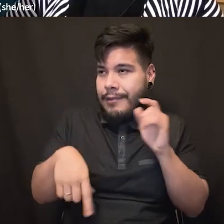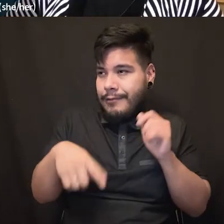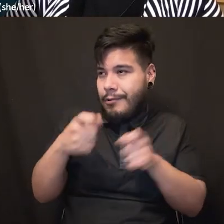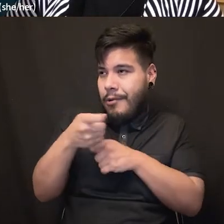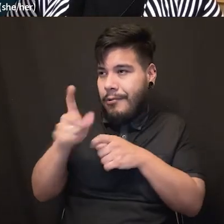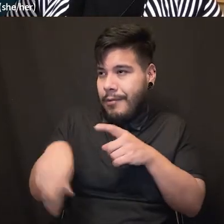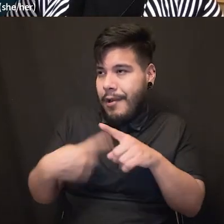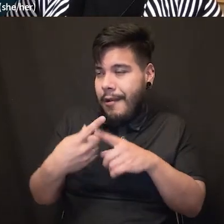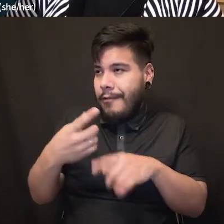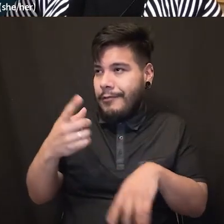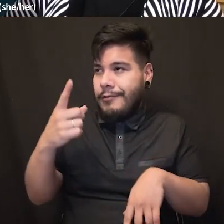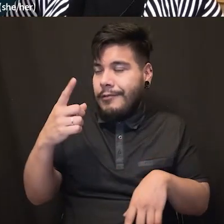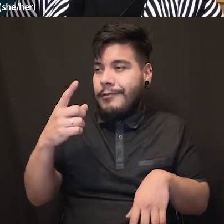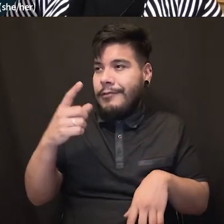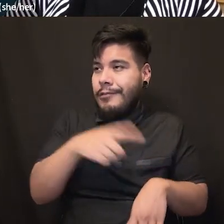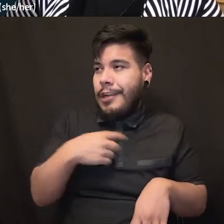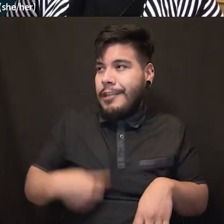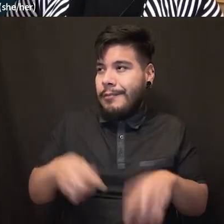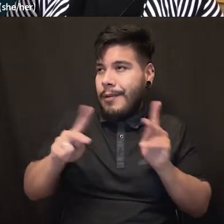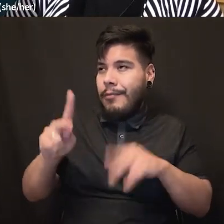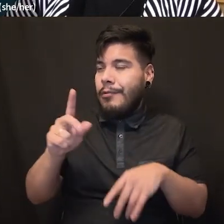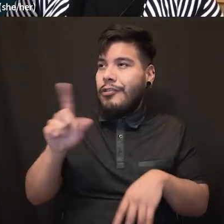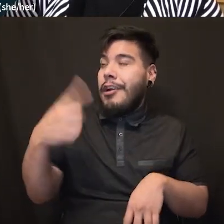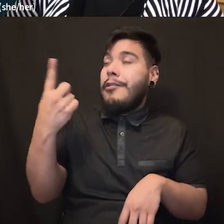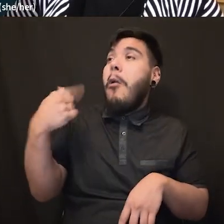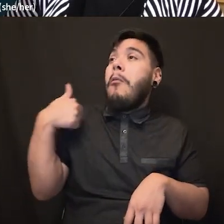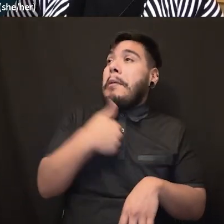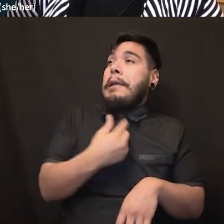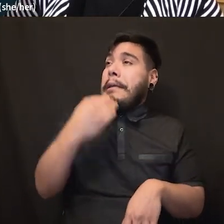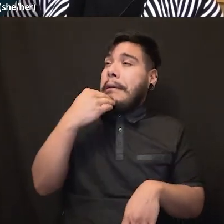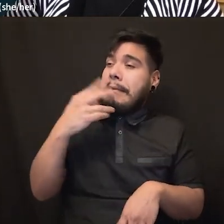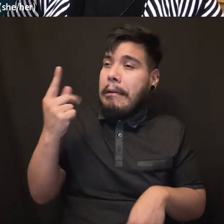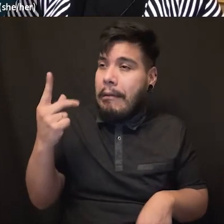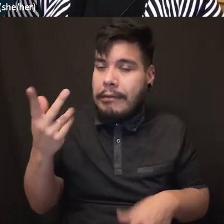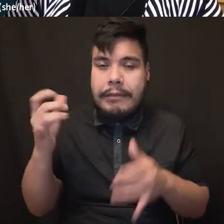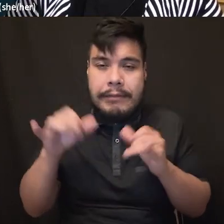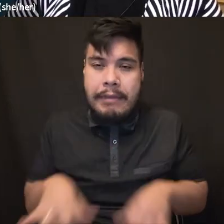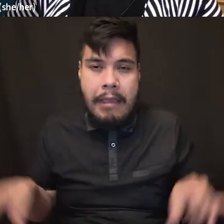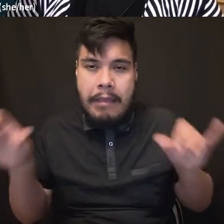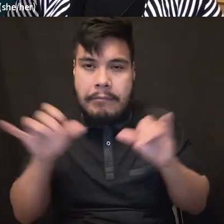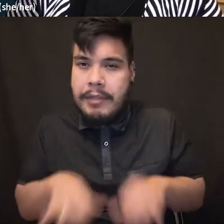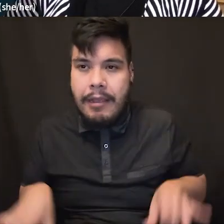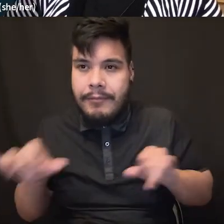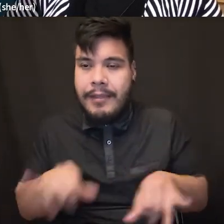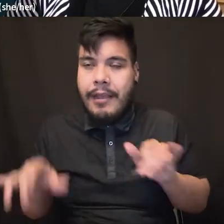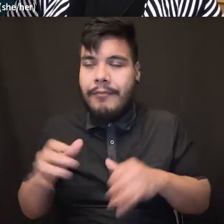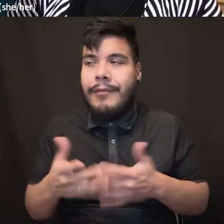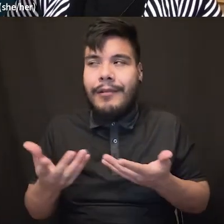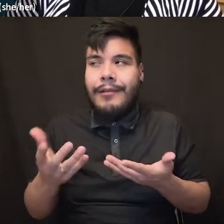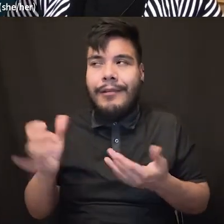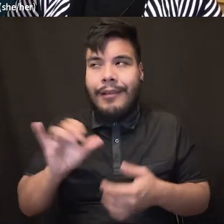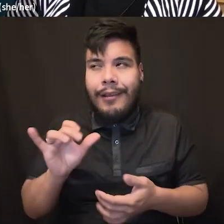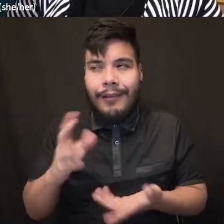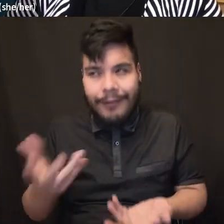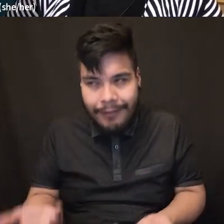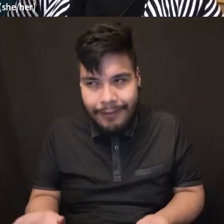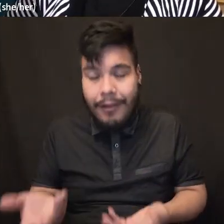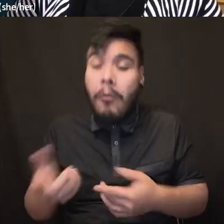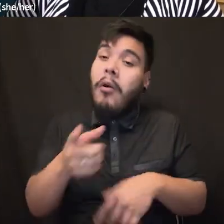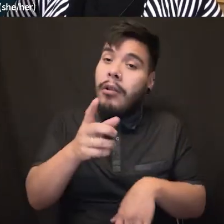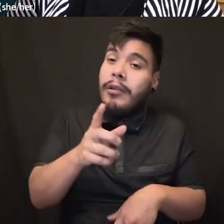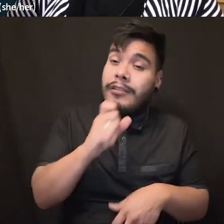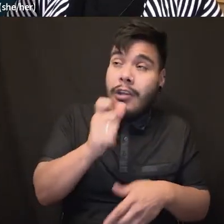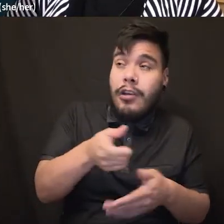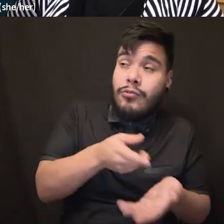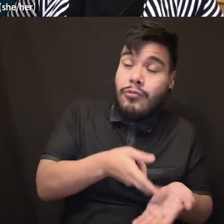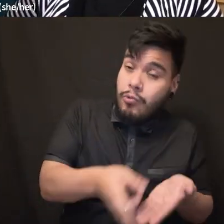something. Like when I go to a club and they're saying the same thing mm-hmm. over, it's like, first of all, for the most part, it's not true, but also it's